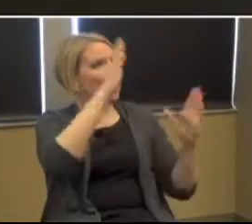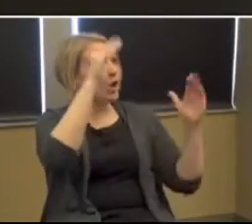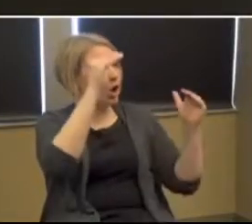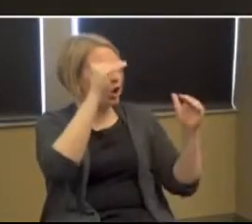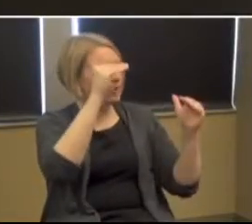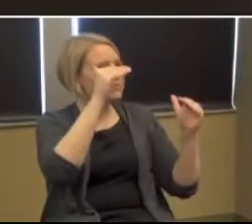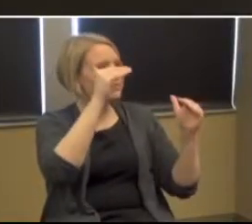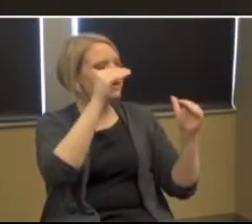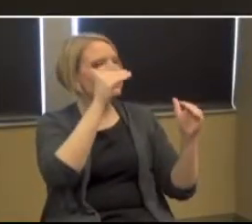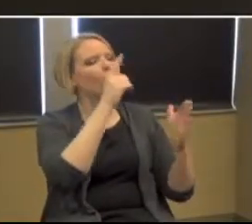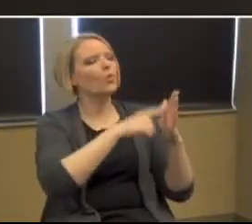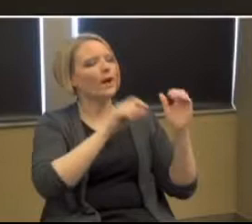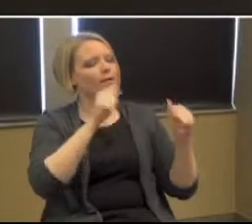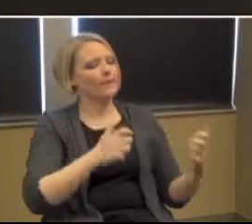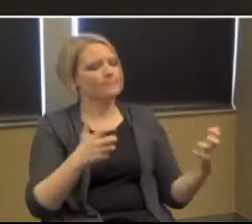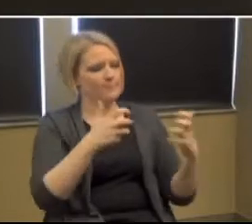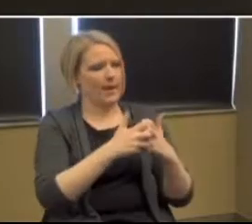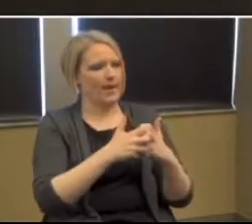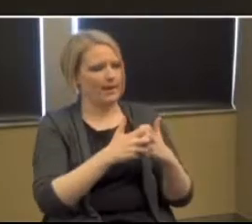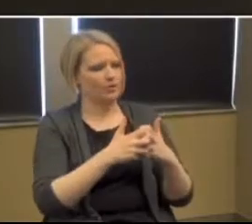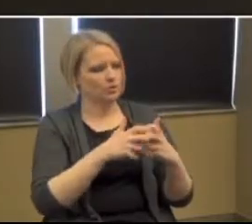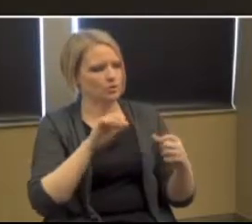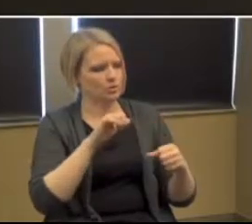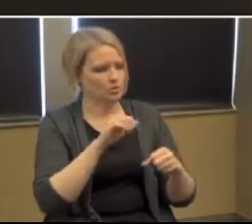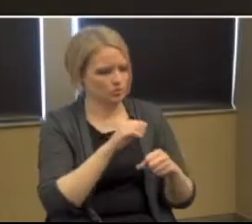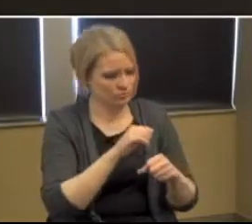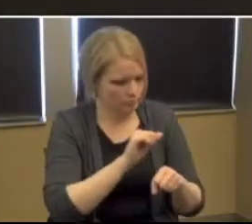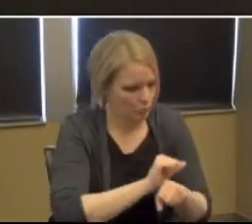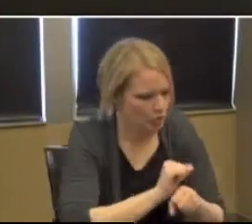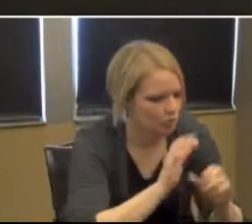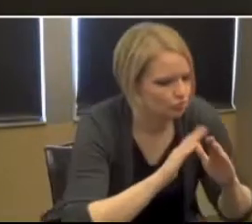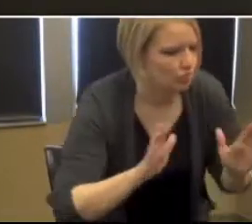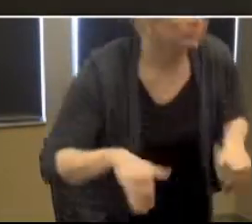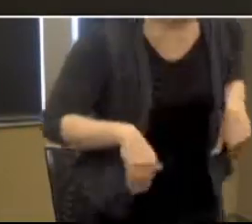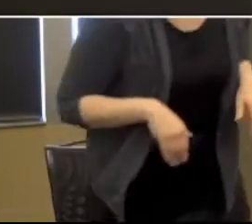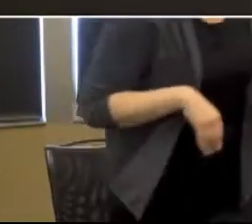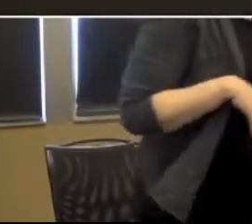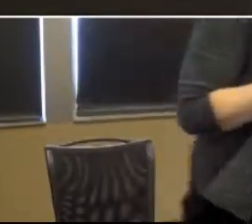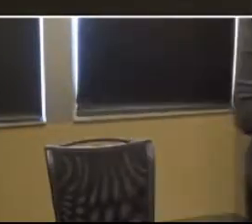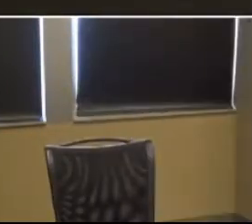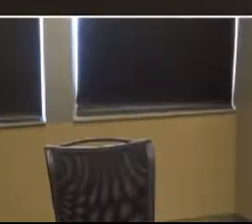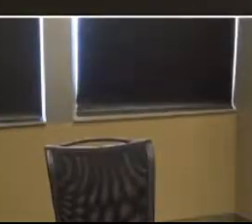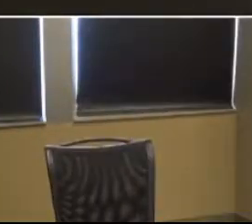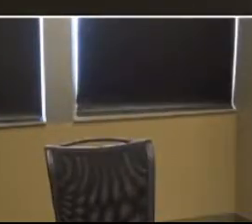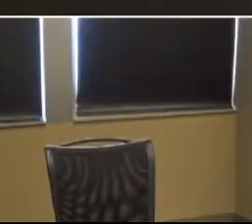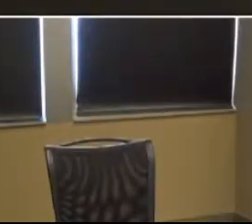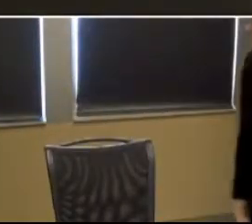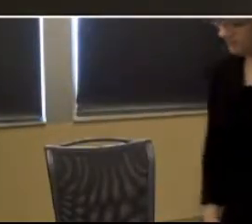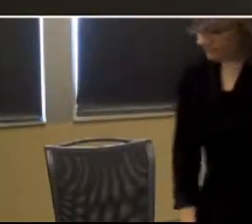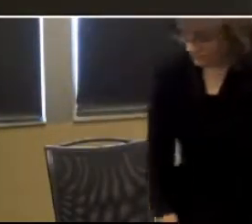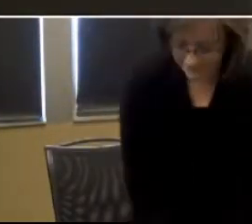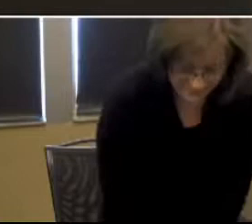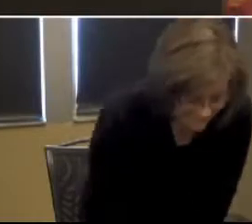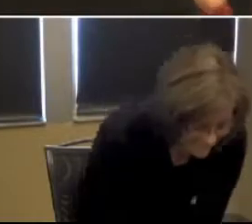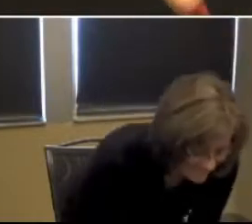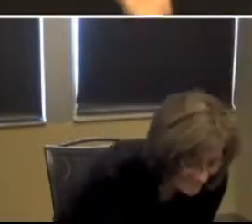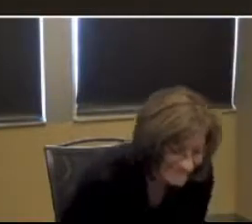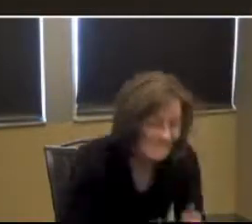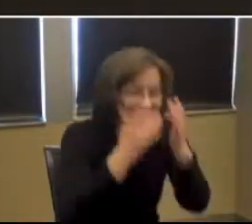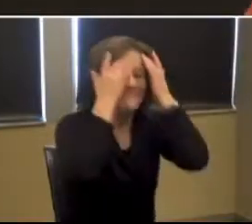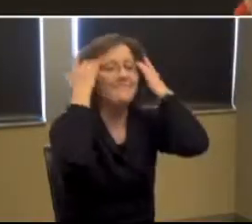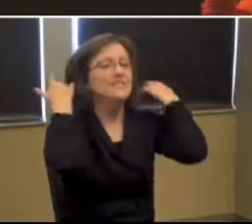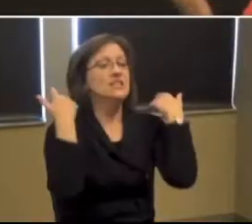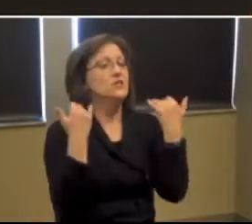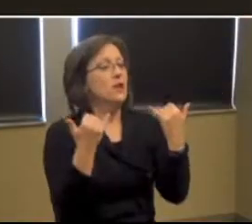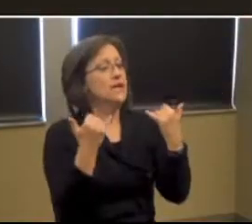students. Right now, before we take a break in a few minutes, and then we'll move on to